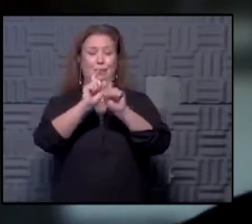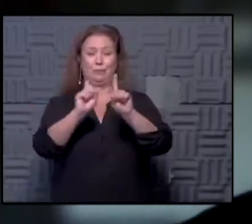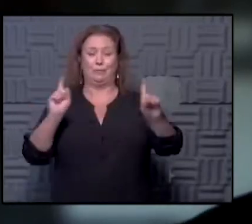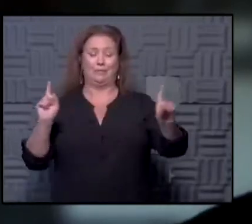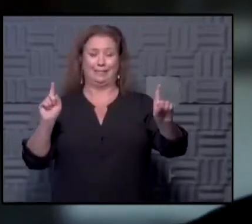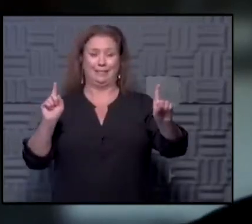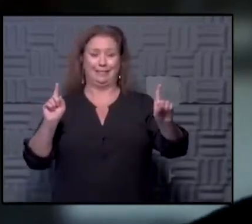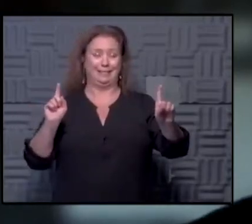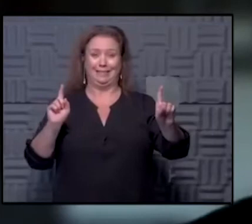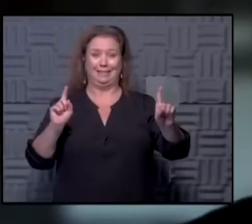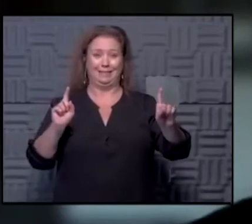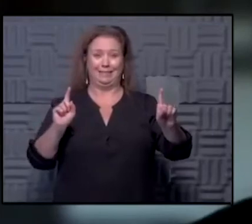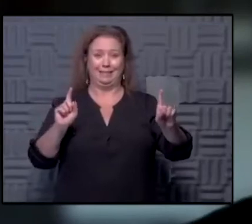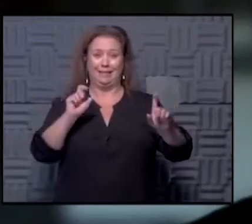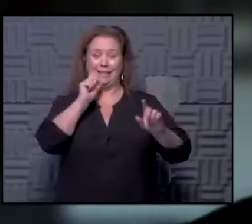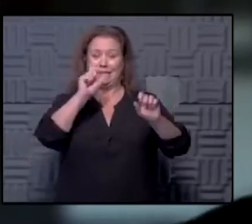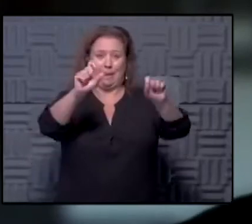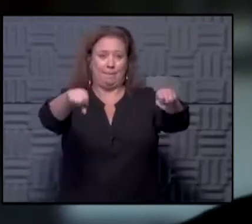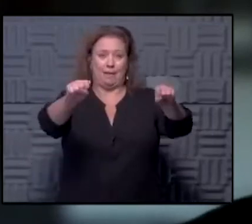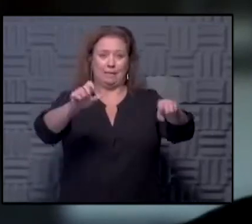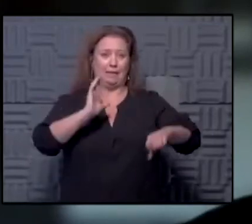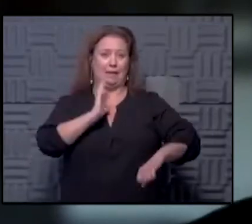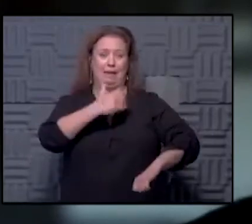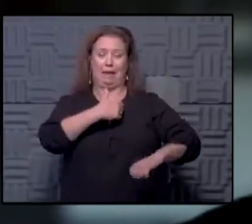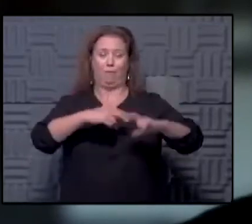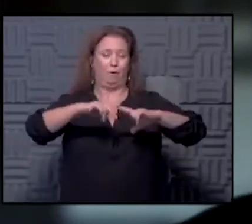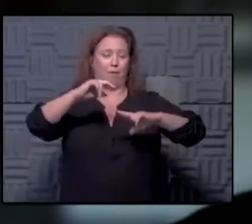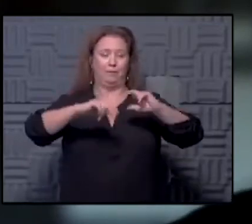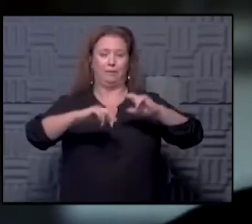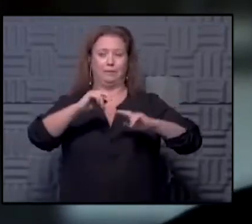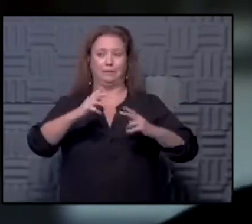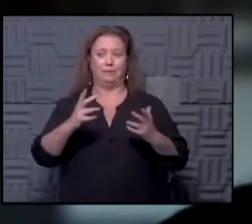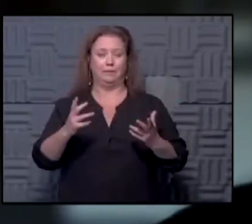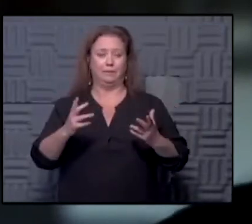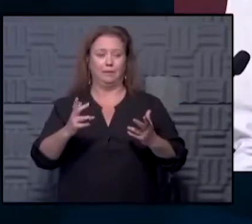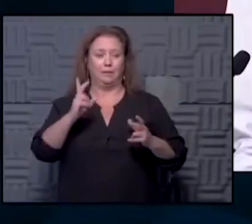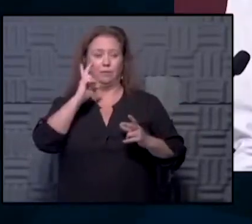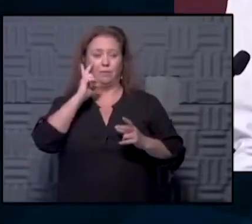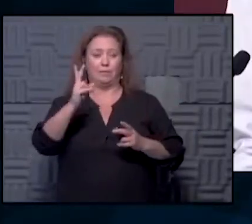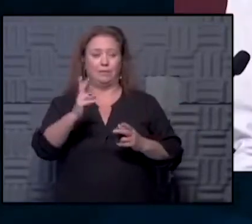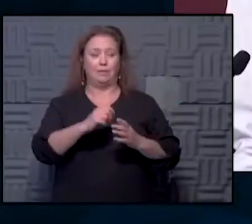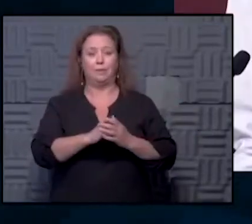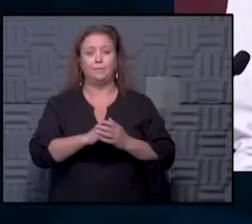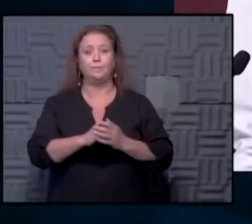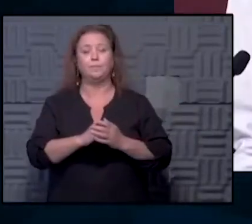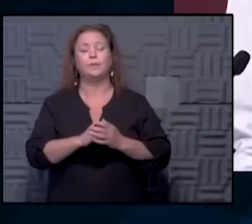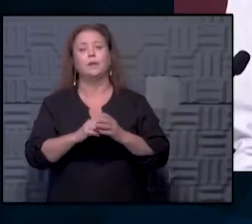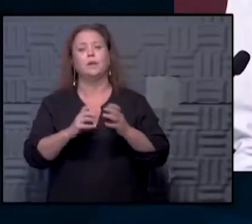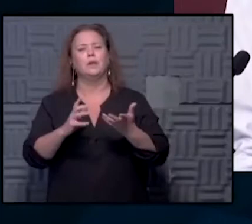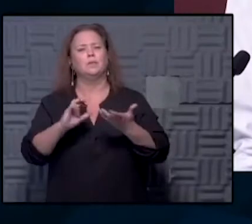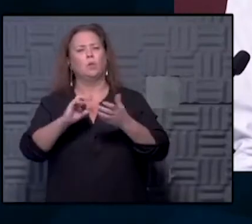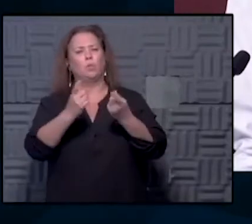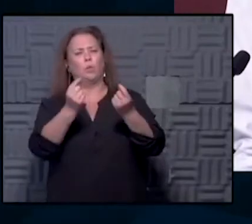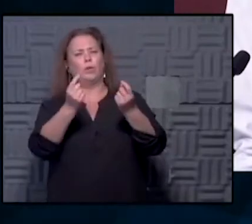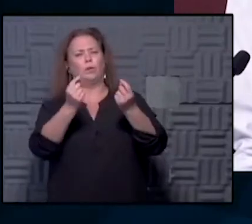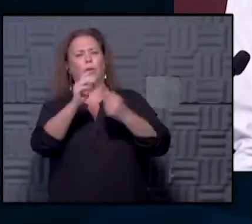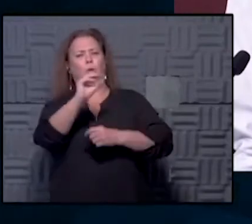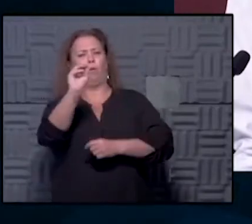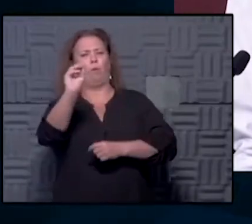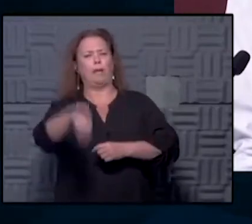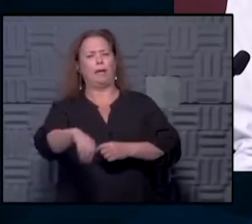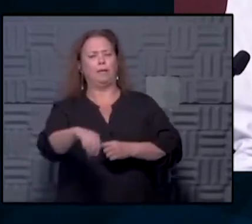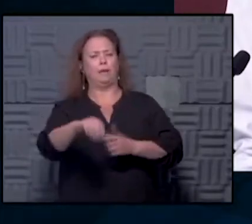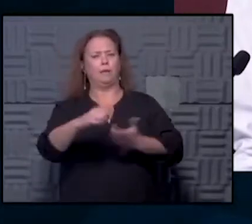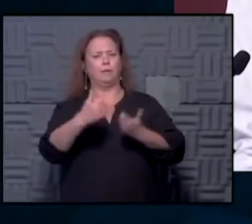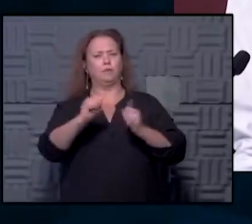not going to be possible in our buildings from what I've seen. So what are some of the measures being taken place in Olathe,